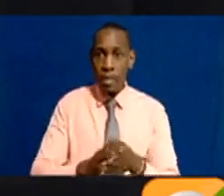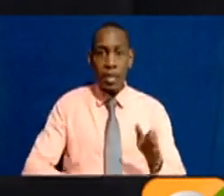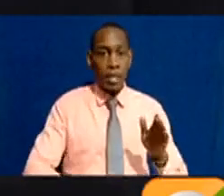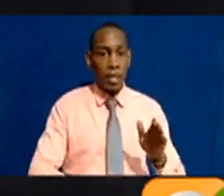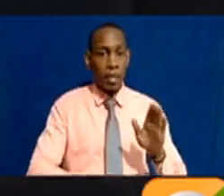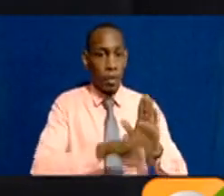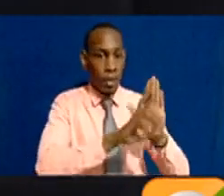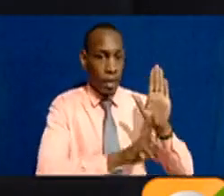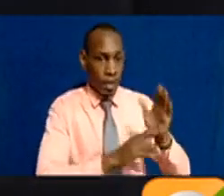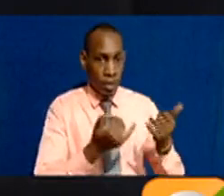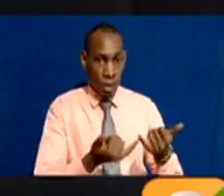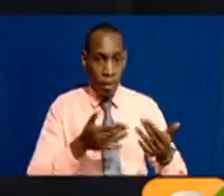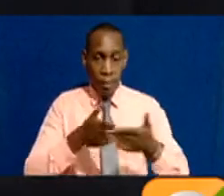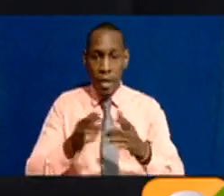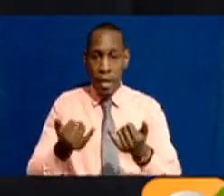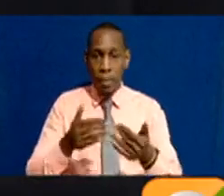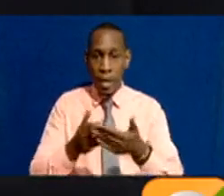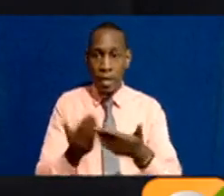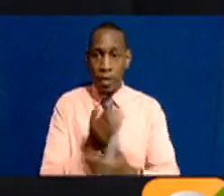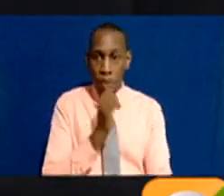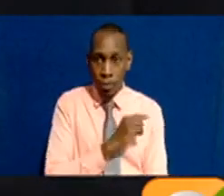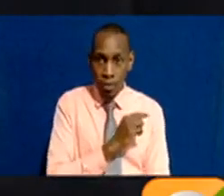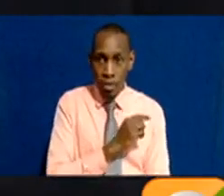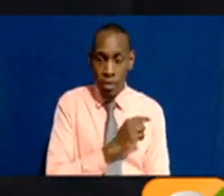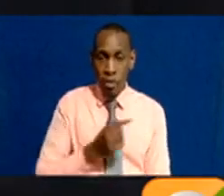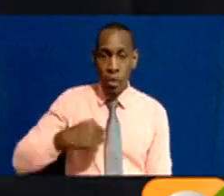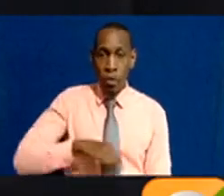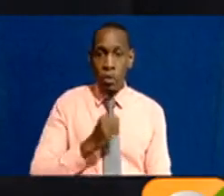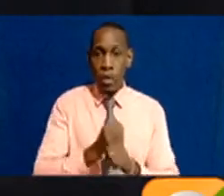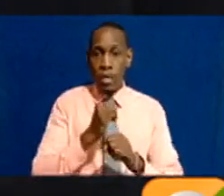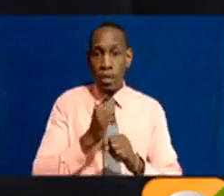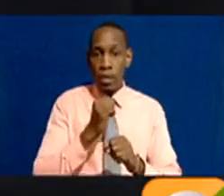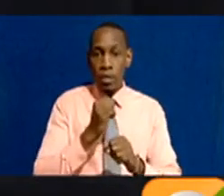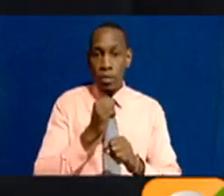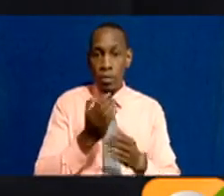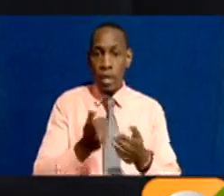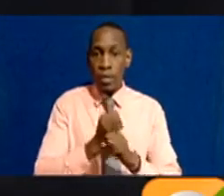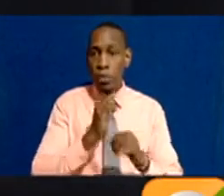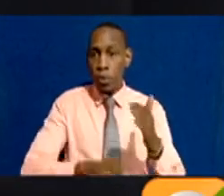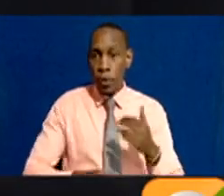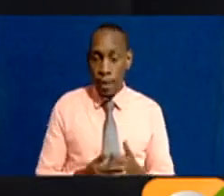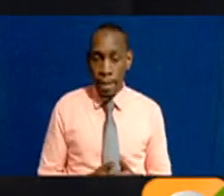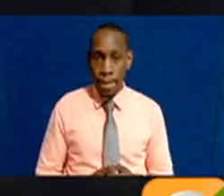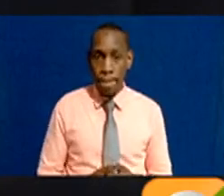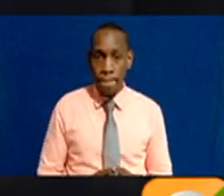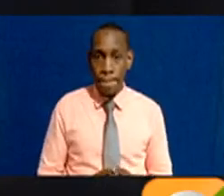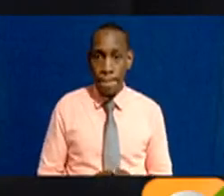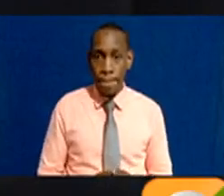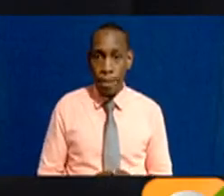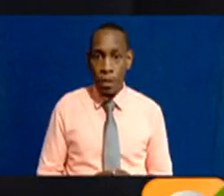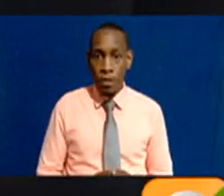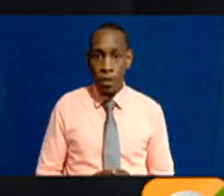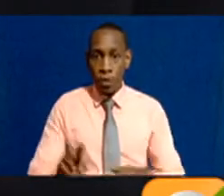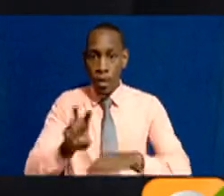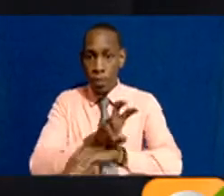with the ban. Now, when the ban is lifted, what we need to do is, because we have a comprehensive